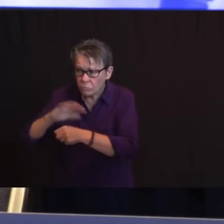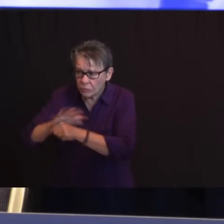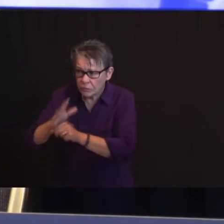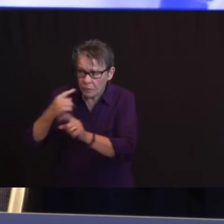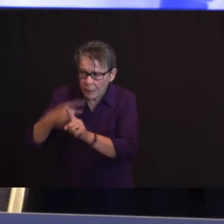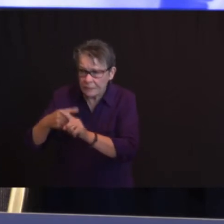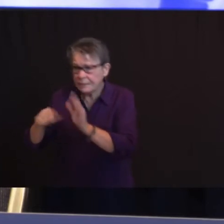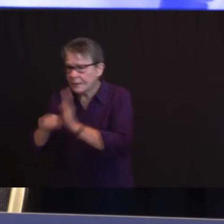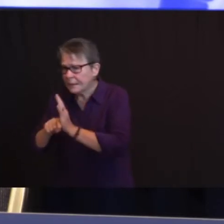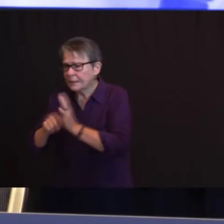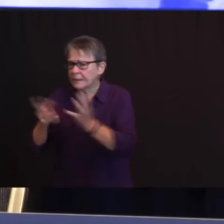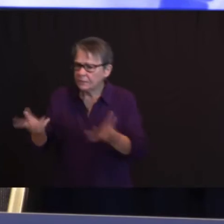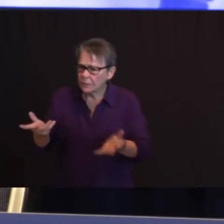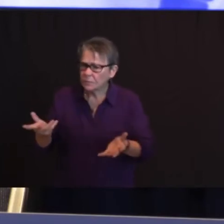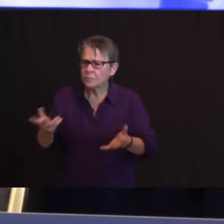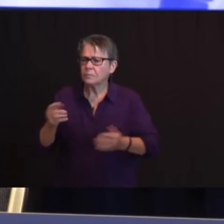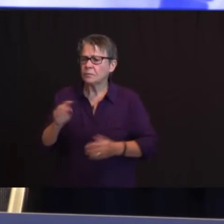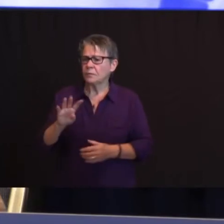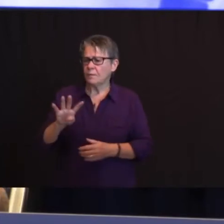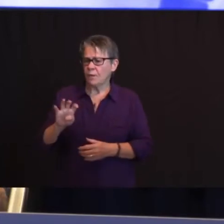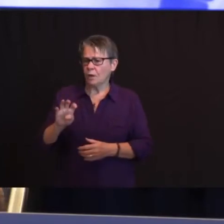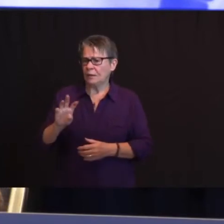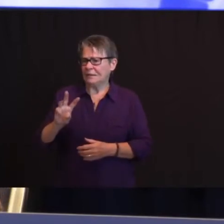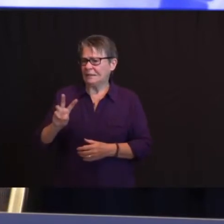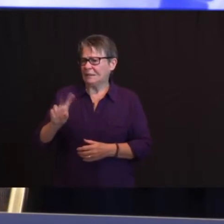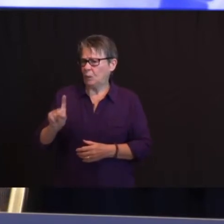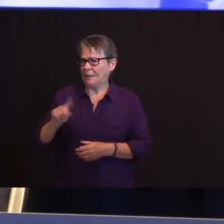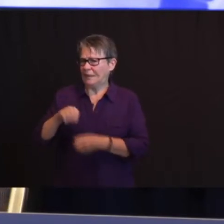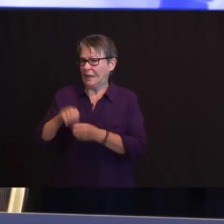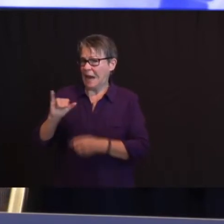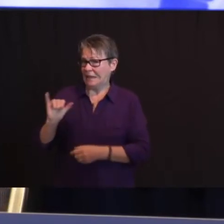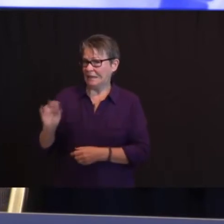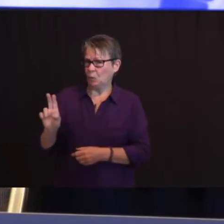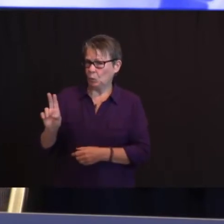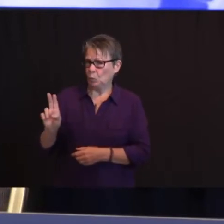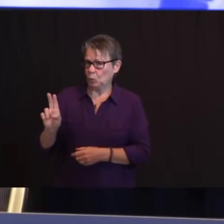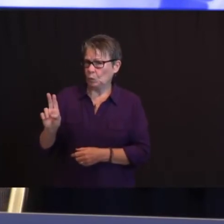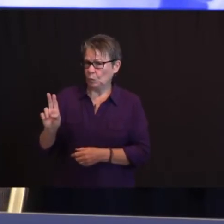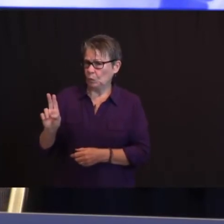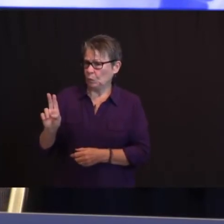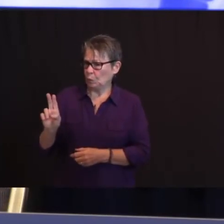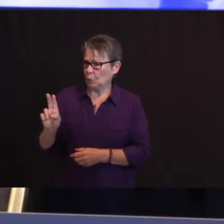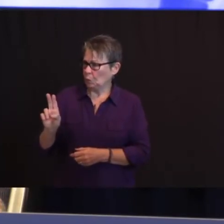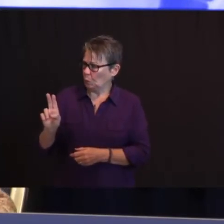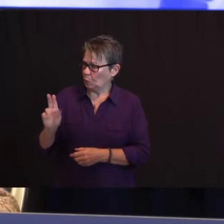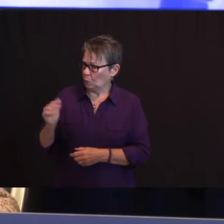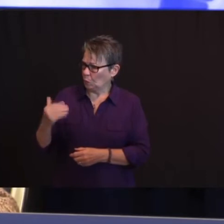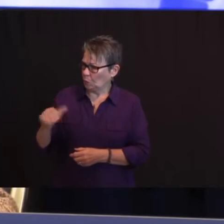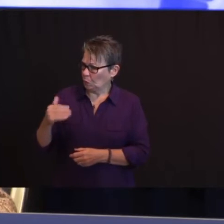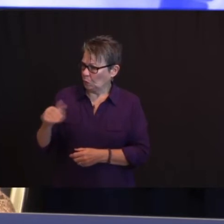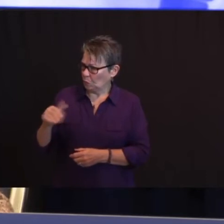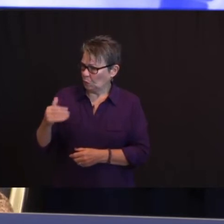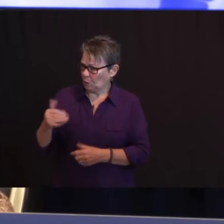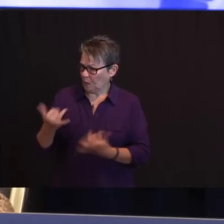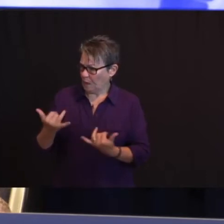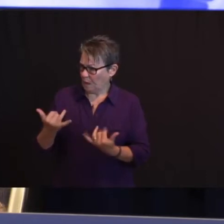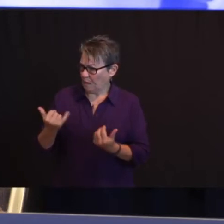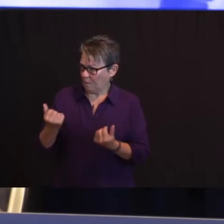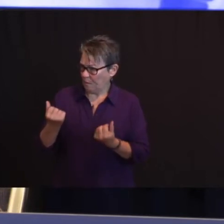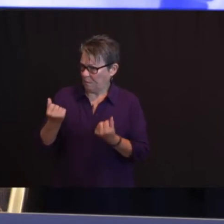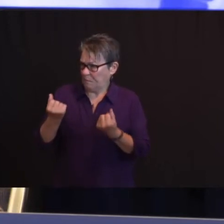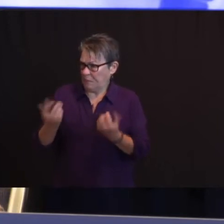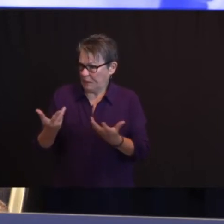care. 42% are on ventilators, and that's the highest percent of individuals that we've had on ventilators for